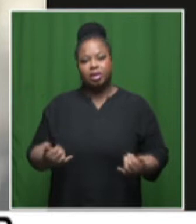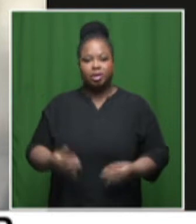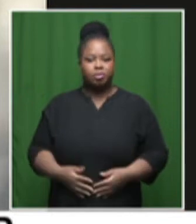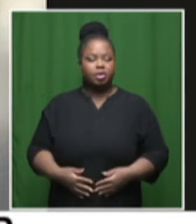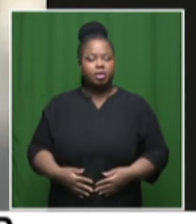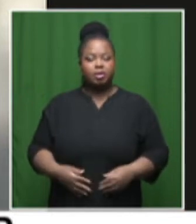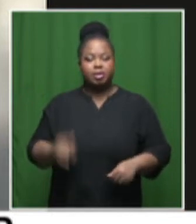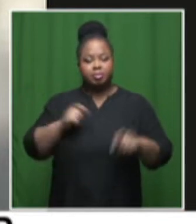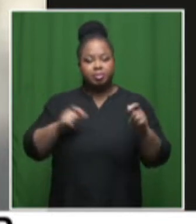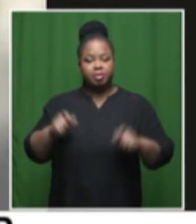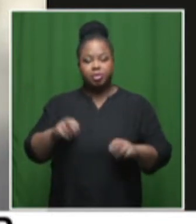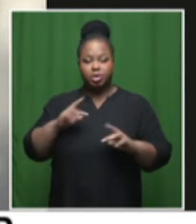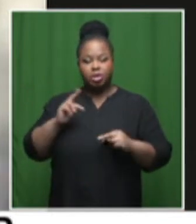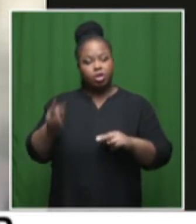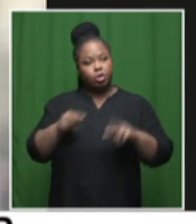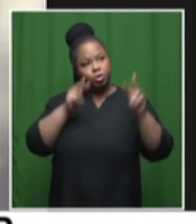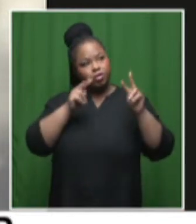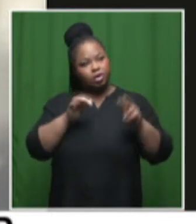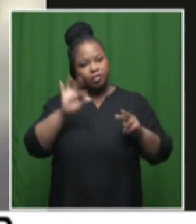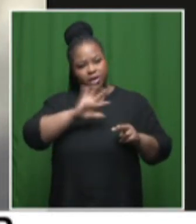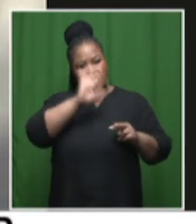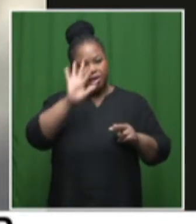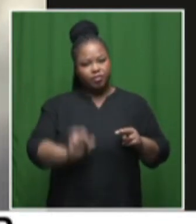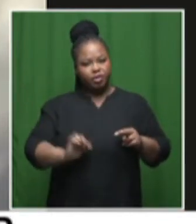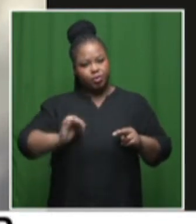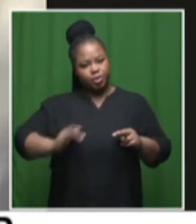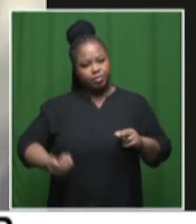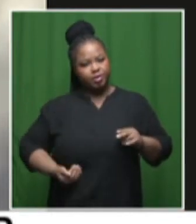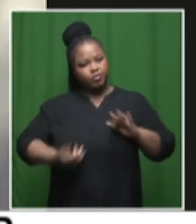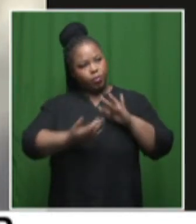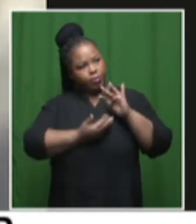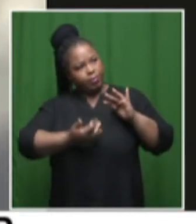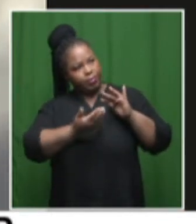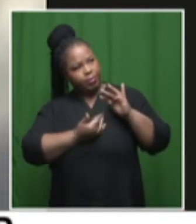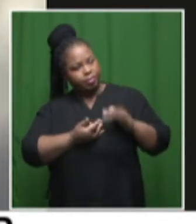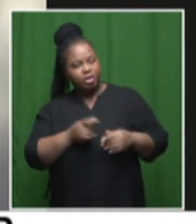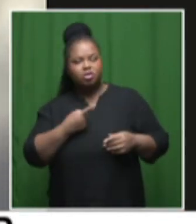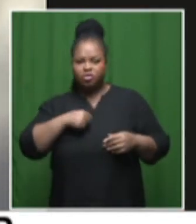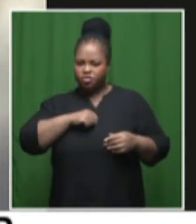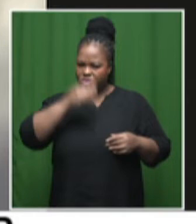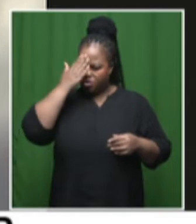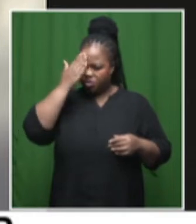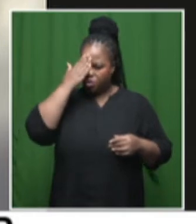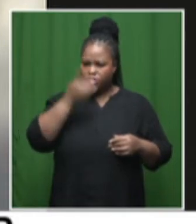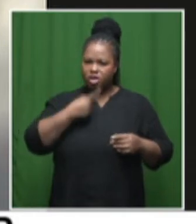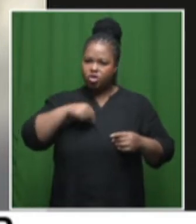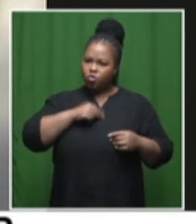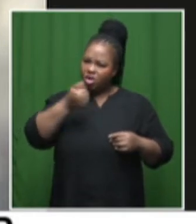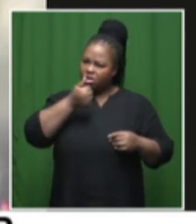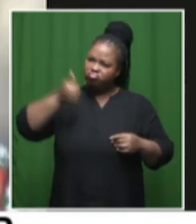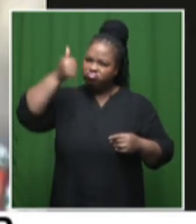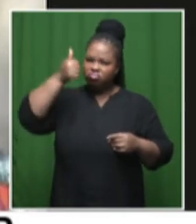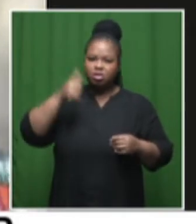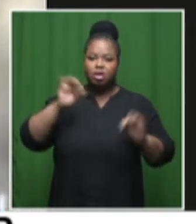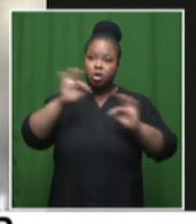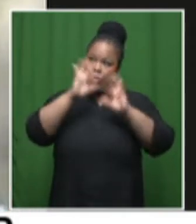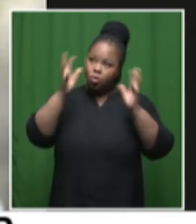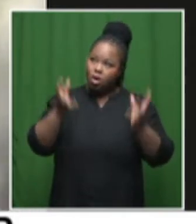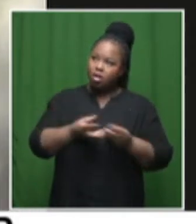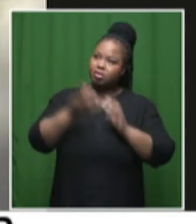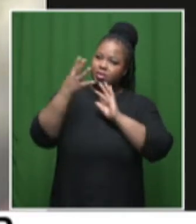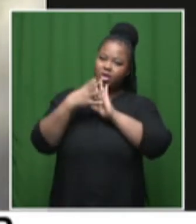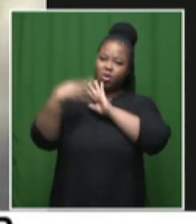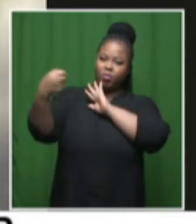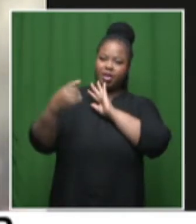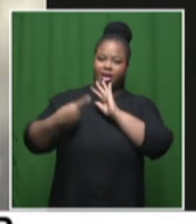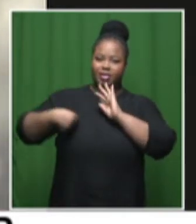day. People look to us as African women for inspiration. And so if we realize that we are really what the world is modeling itself off